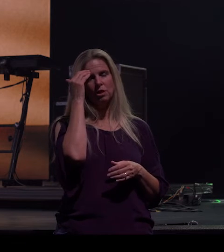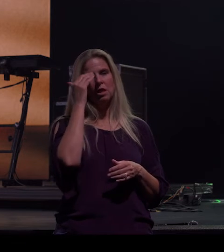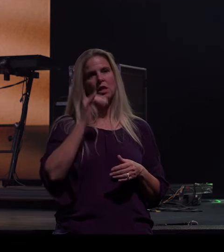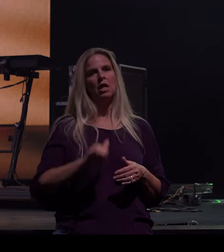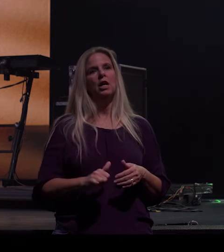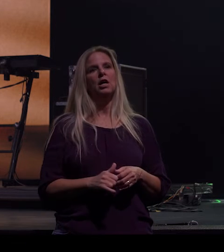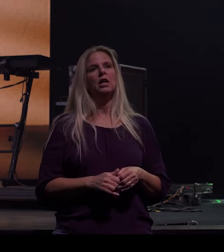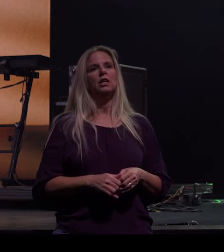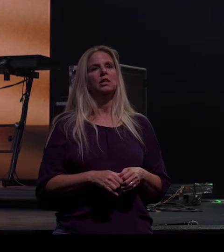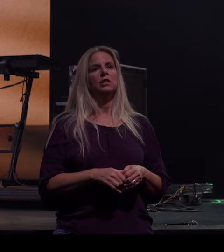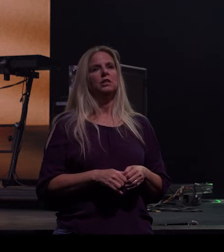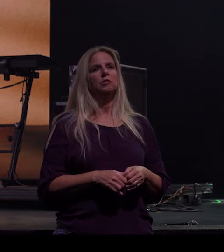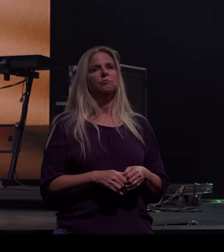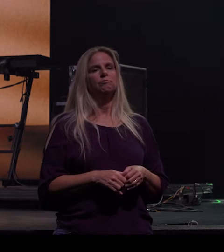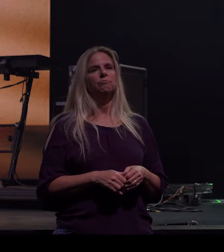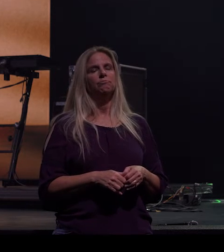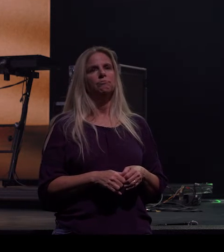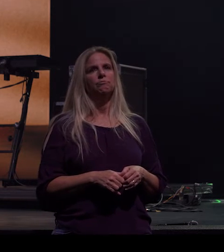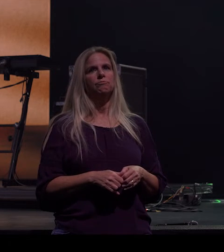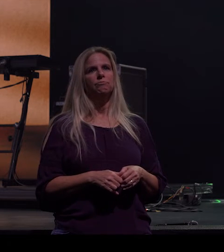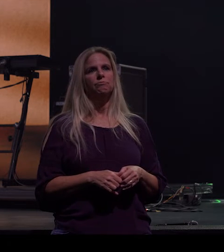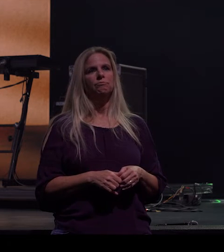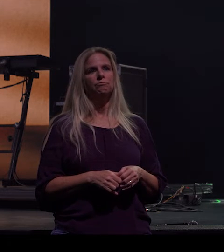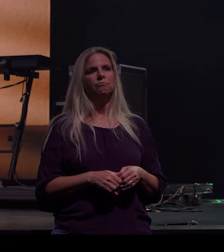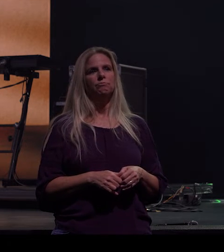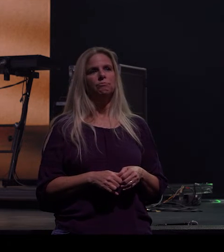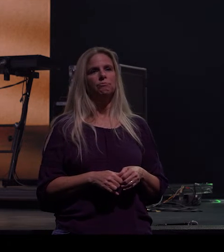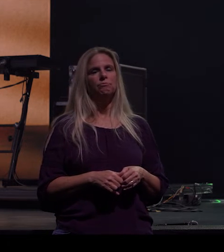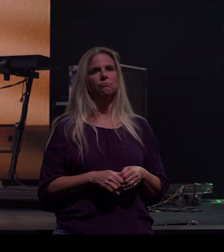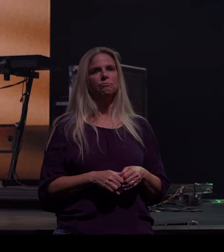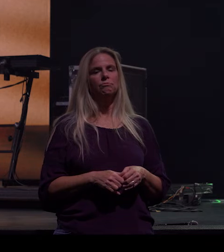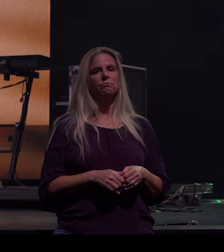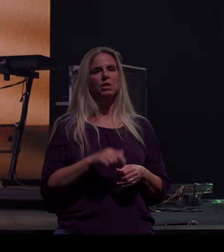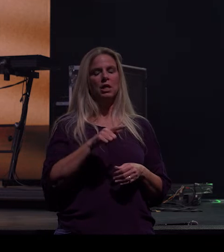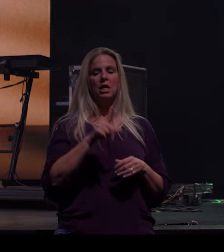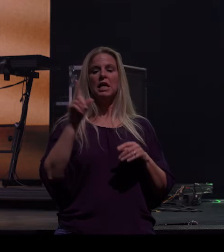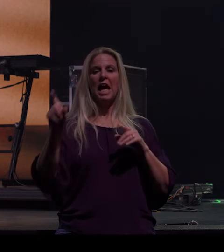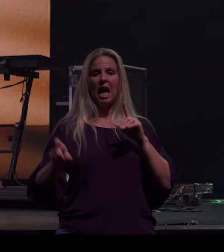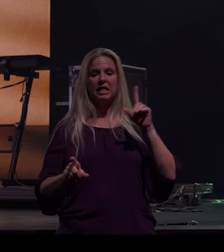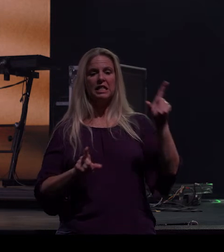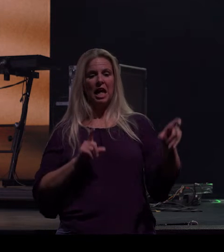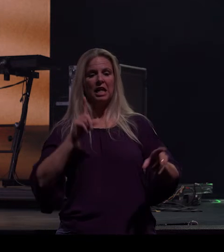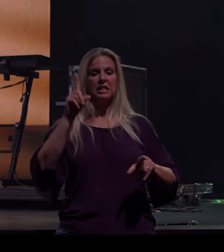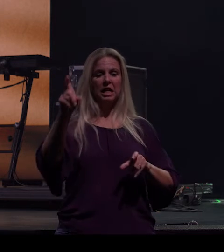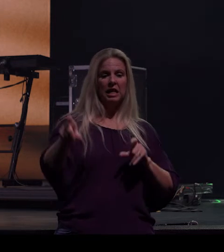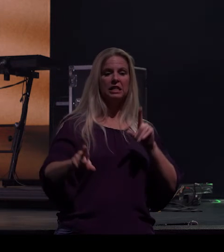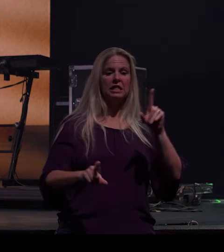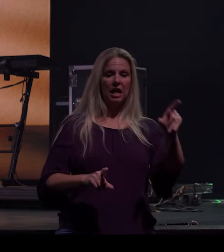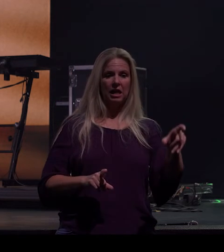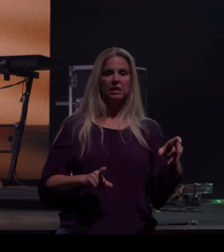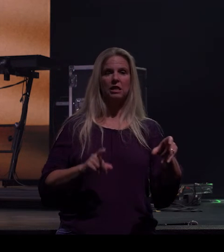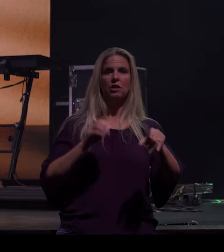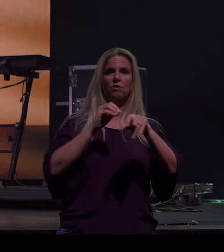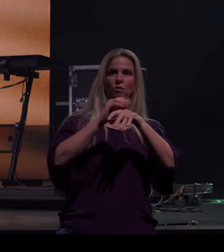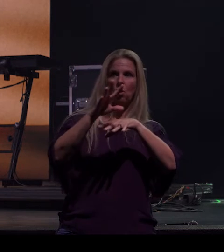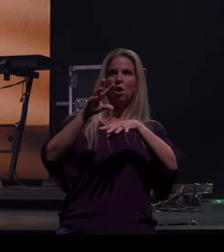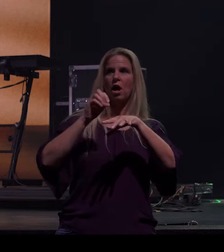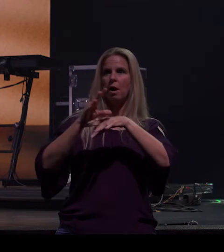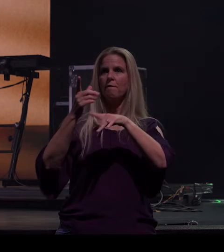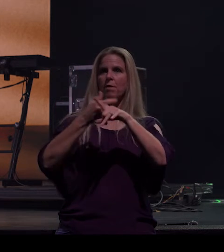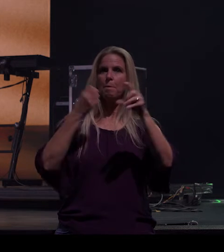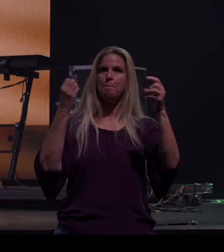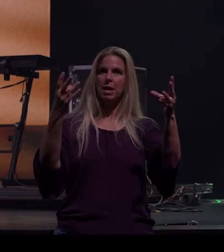I've hardly seen anybody in my life that will ask for more advice than him, from tons of